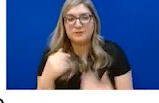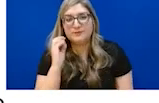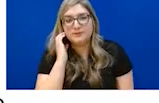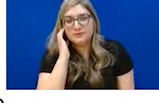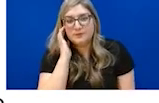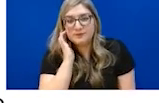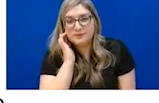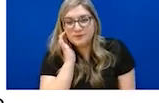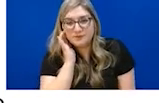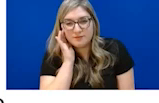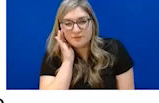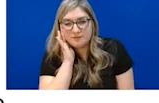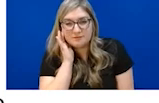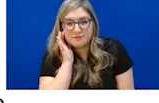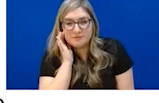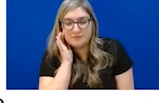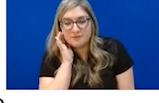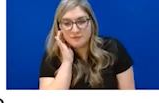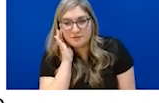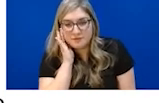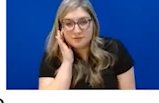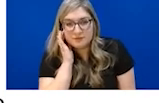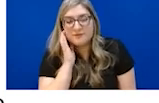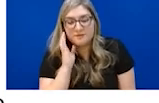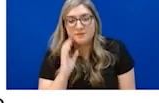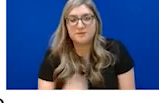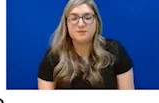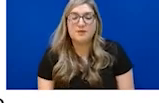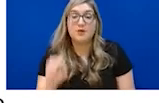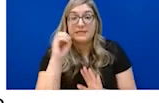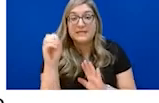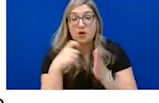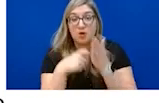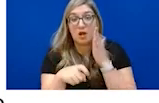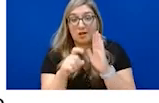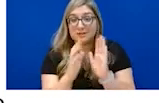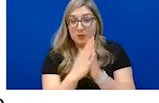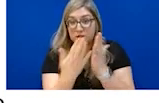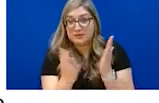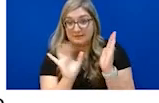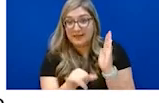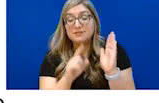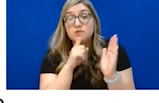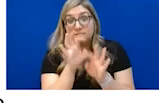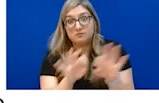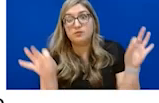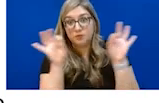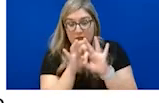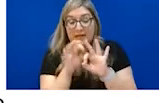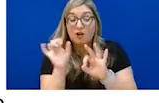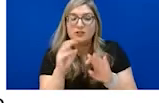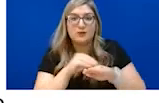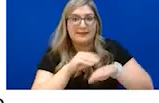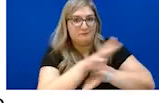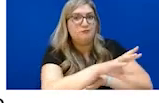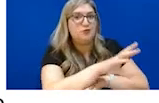stings. So zero cost textbooks is really helping to shape the educational experience and the equitable